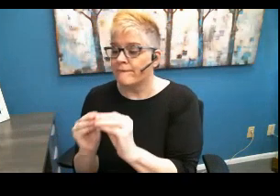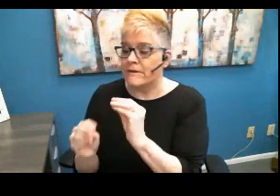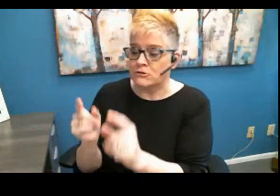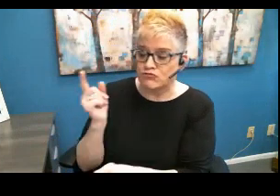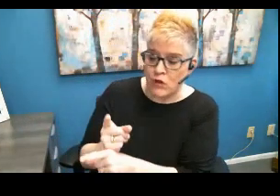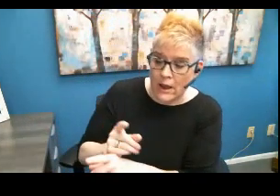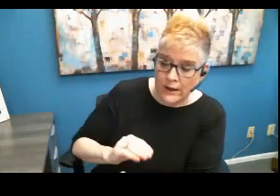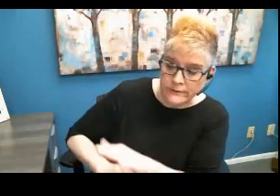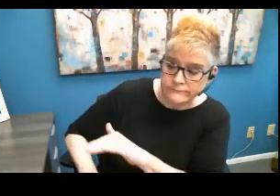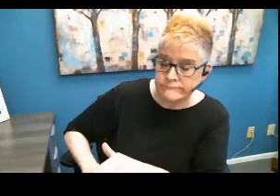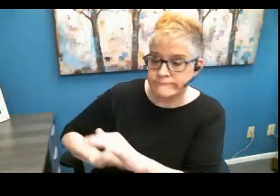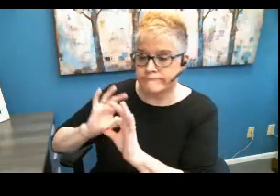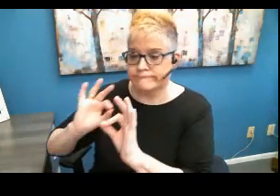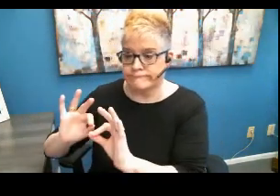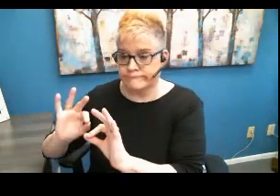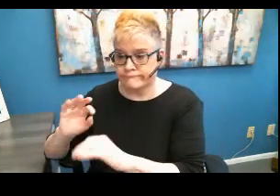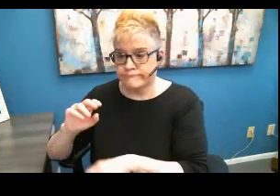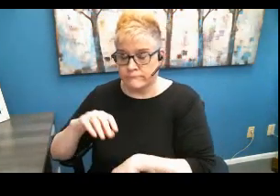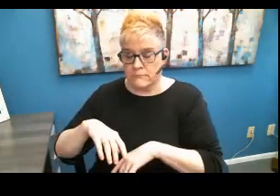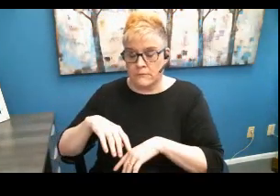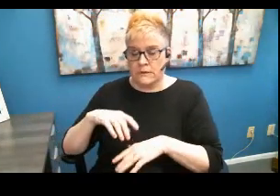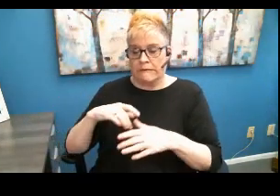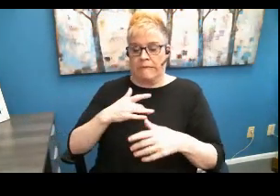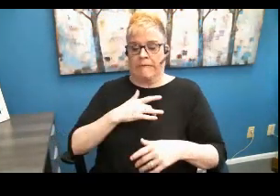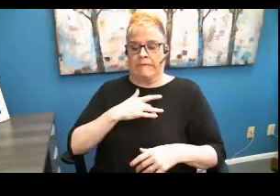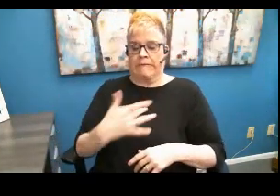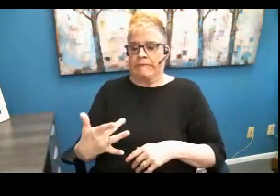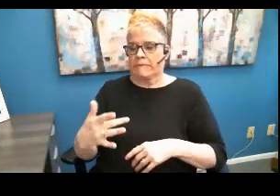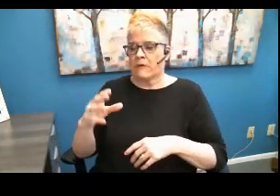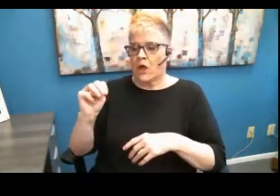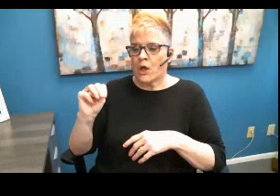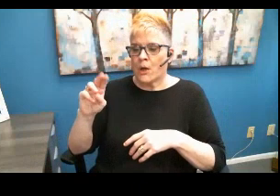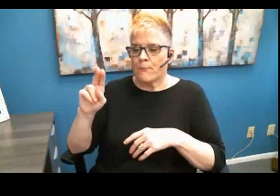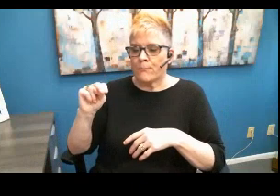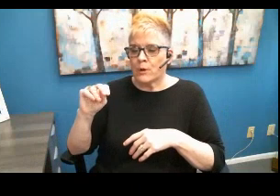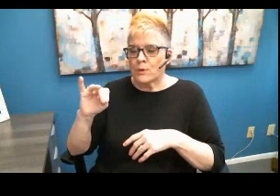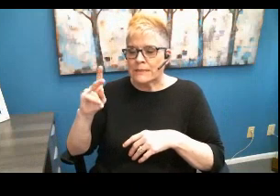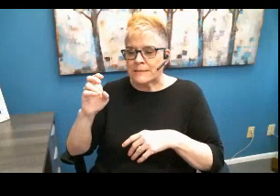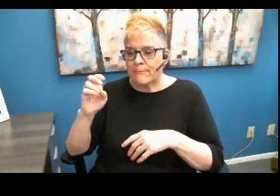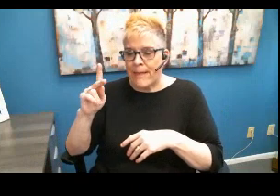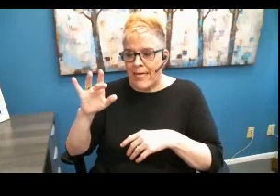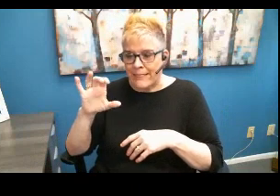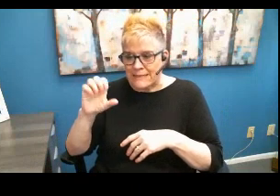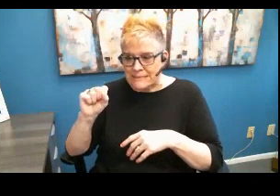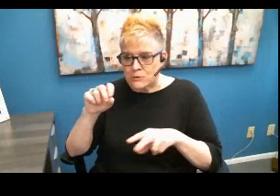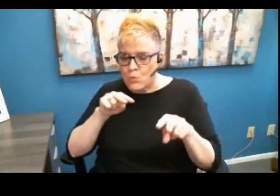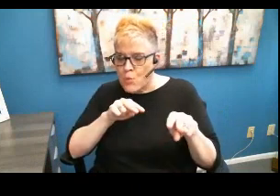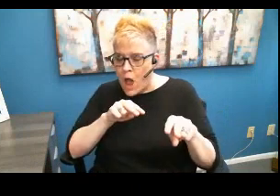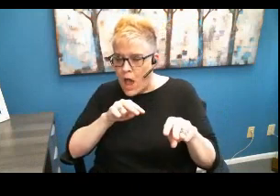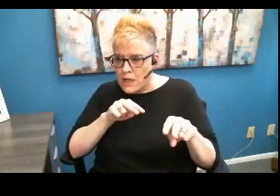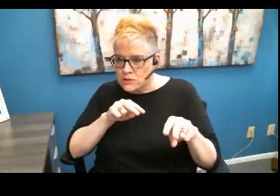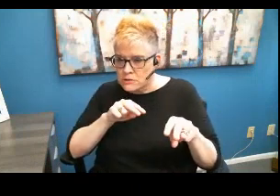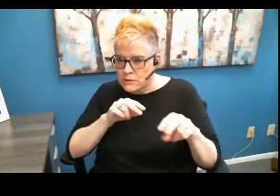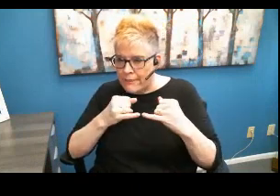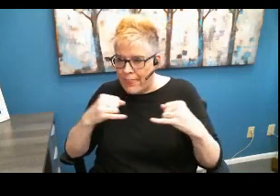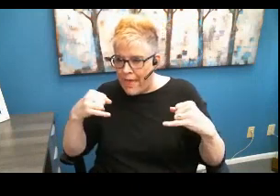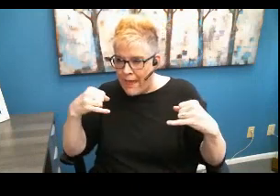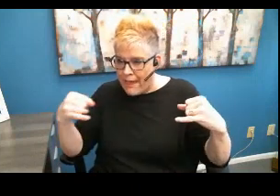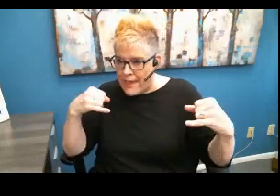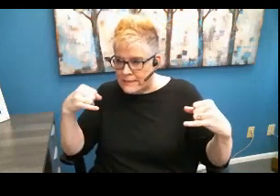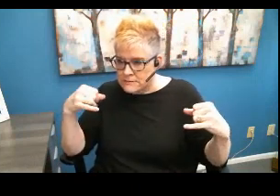because typically the municipalities are governing the fuel lines and the codes and standards that go with them.